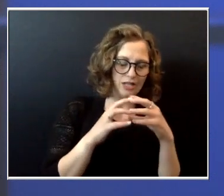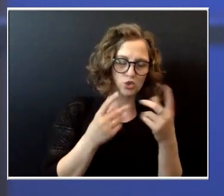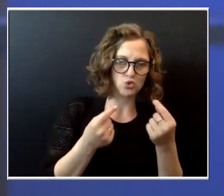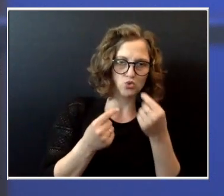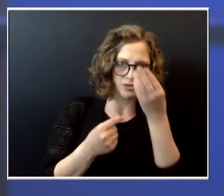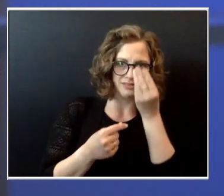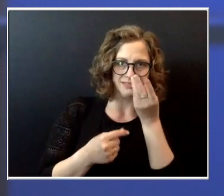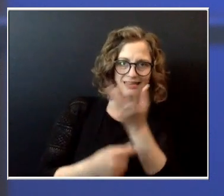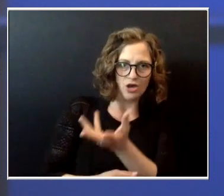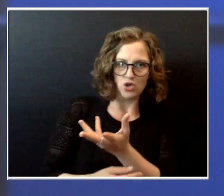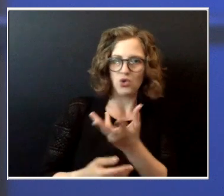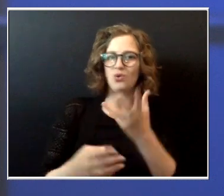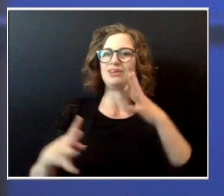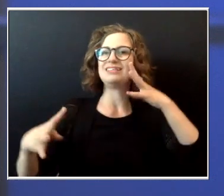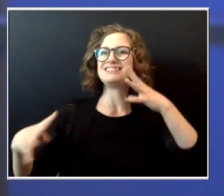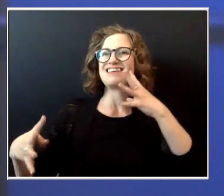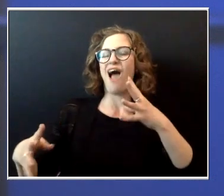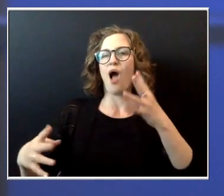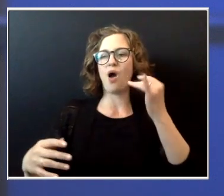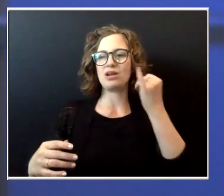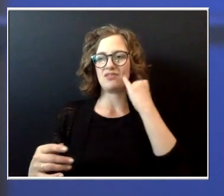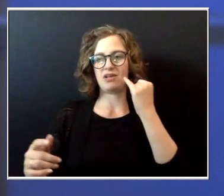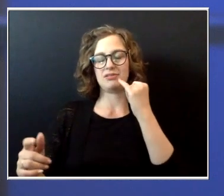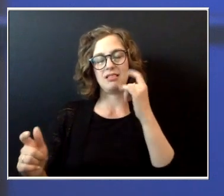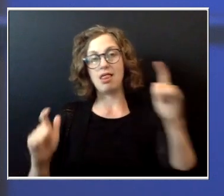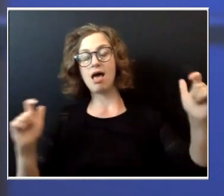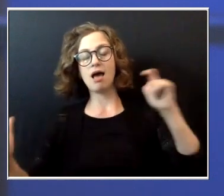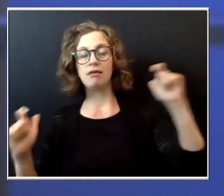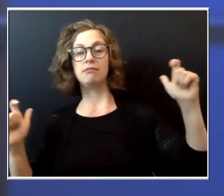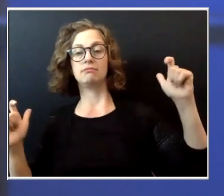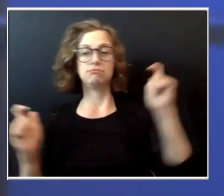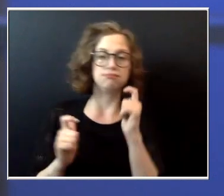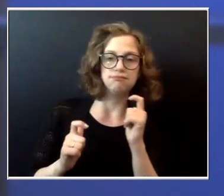trials, and we've had some of them here for